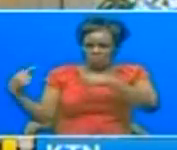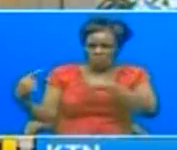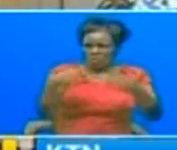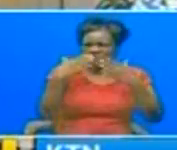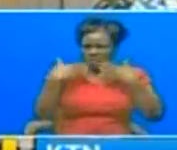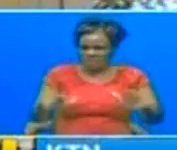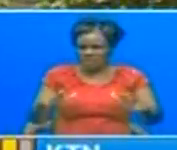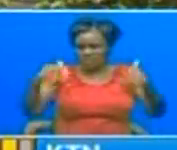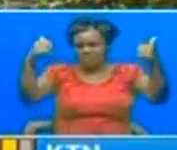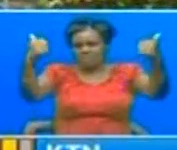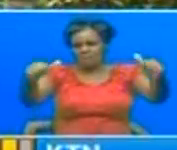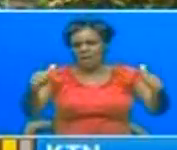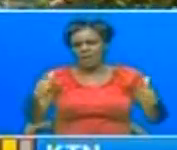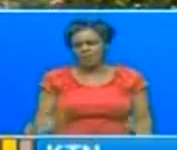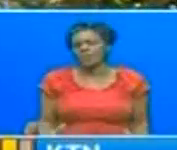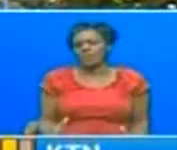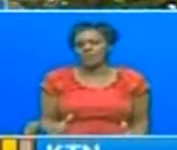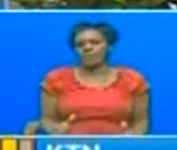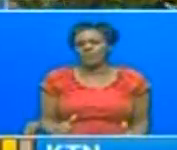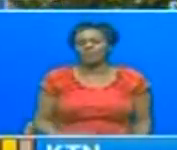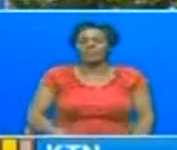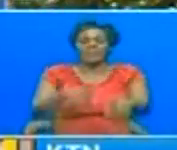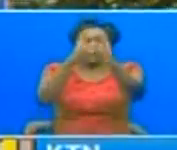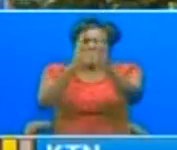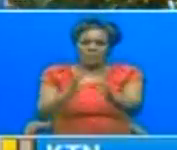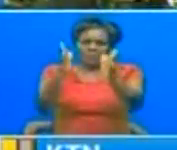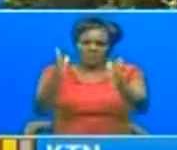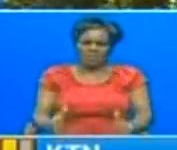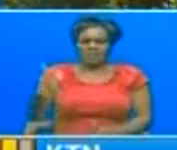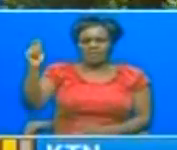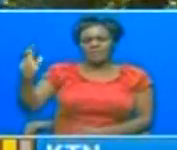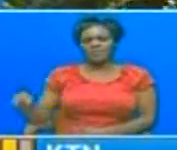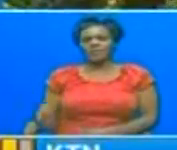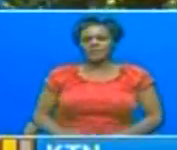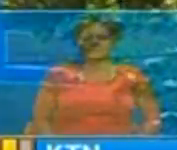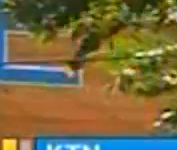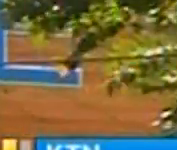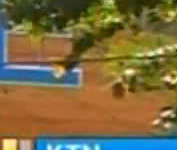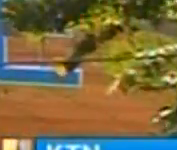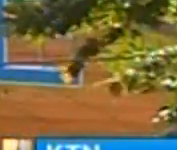being firmly on course. Rita Tinina, KTN.